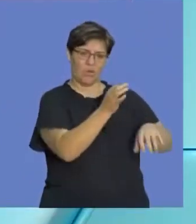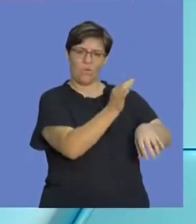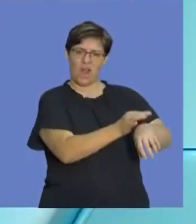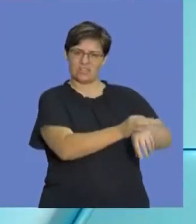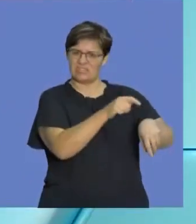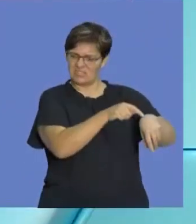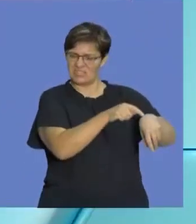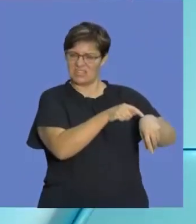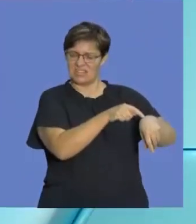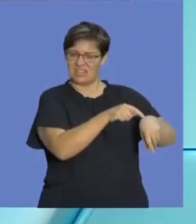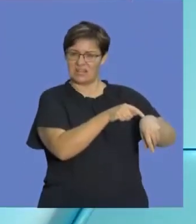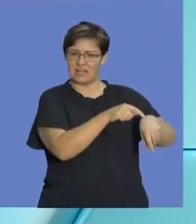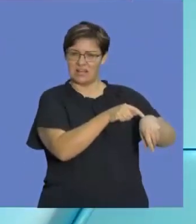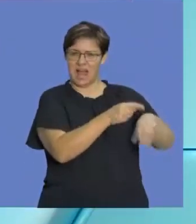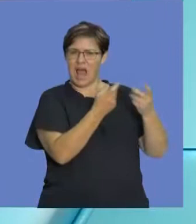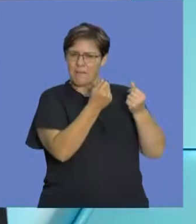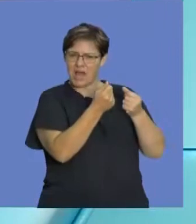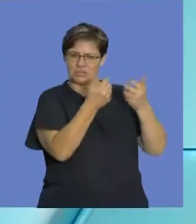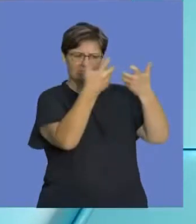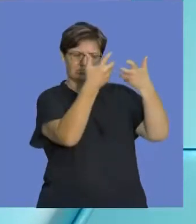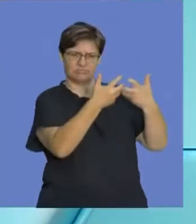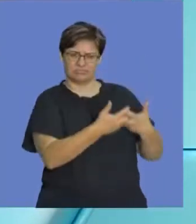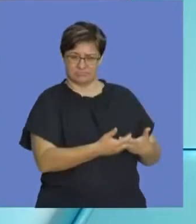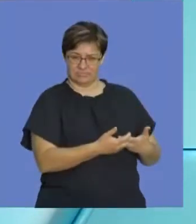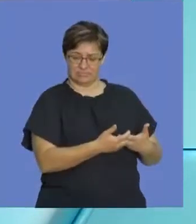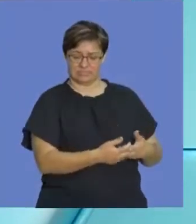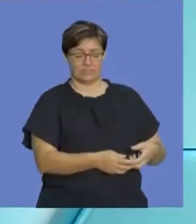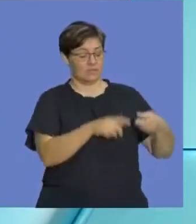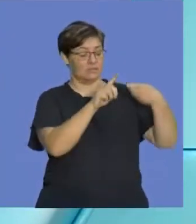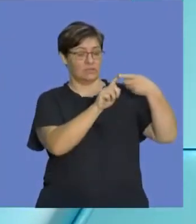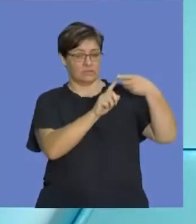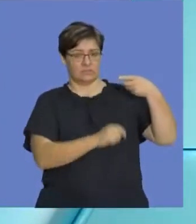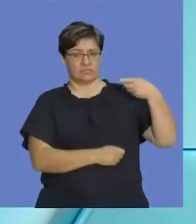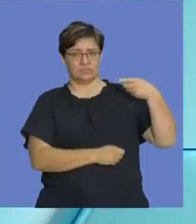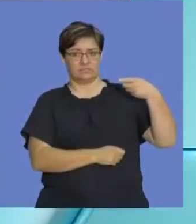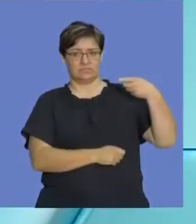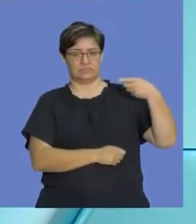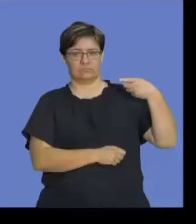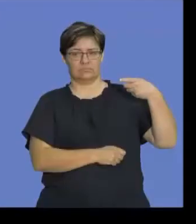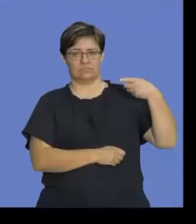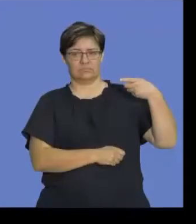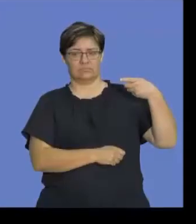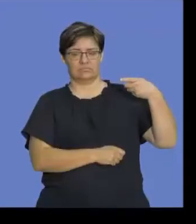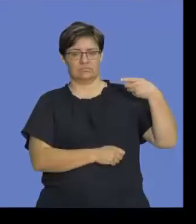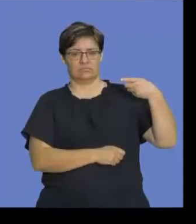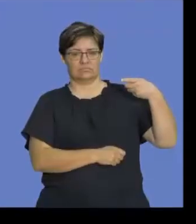into making this particular item, right? One will be